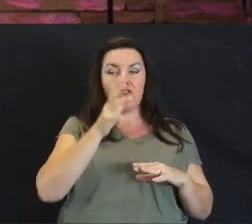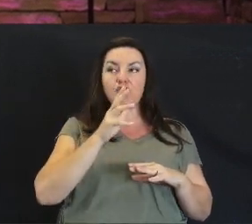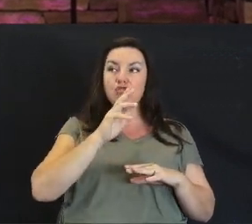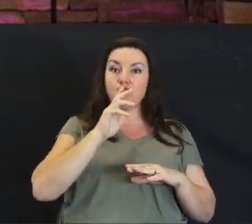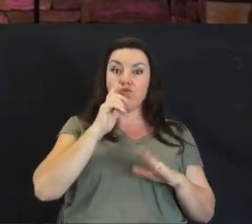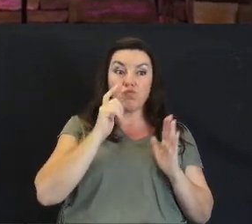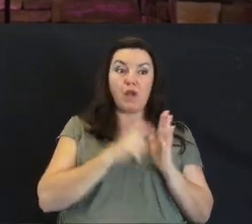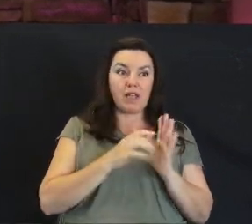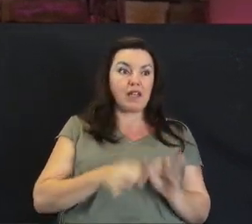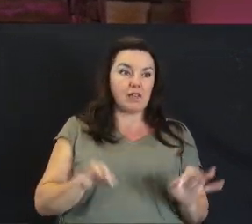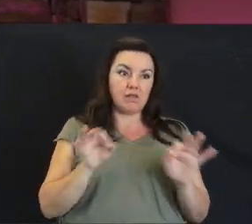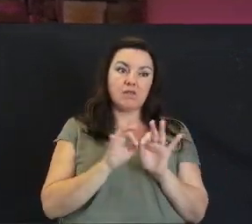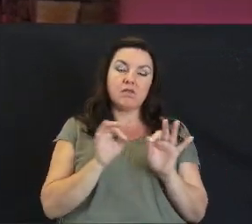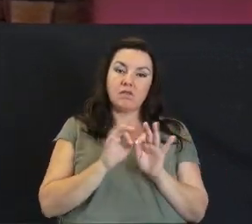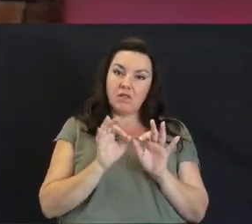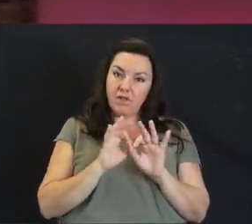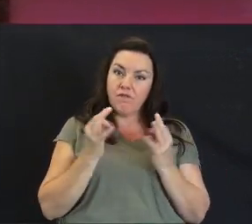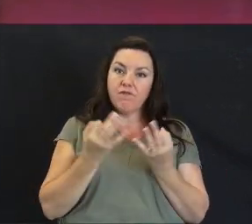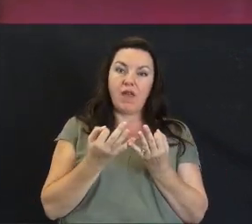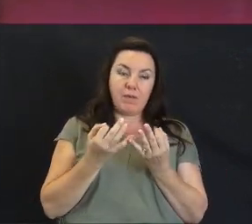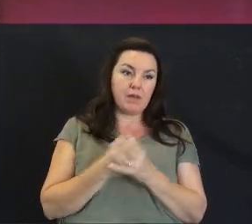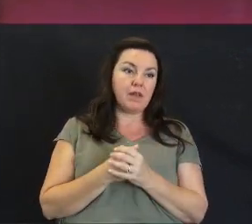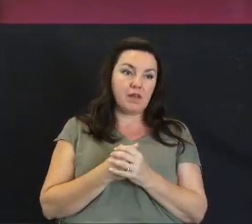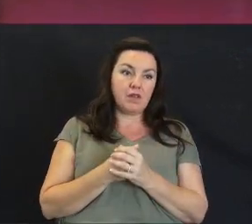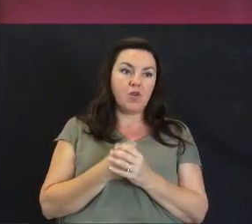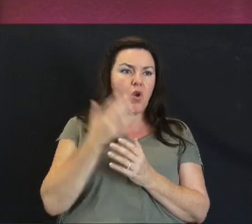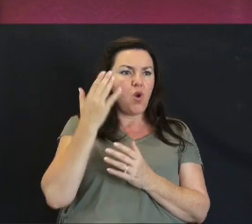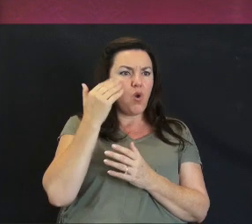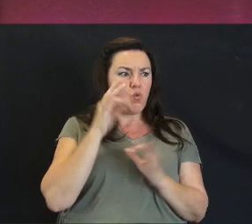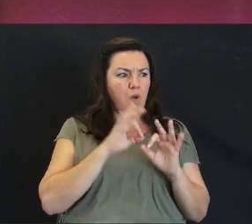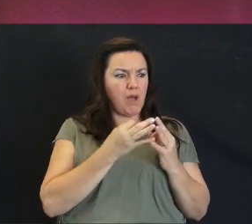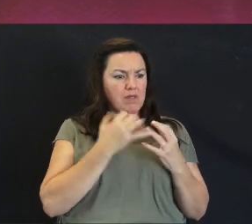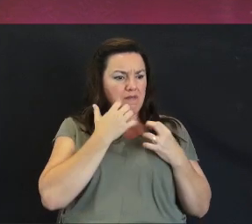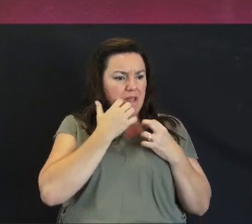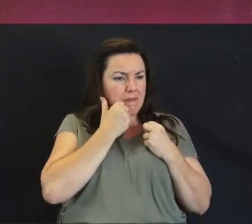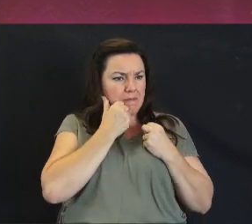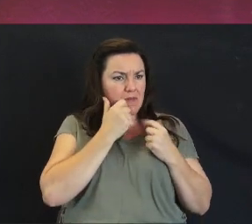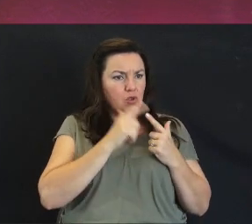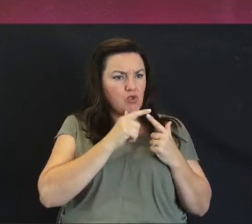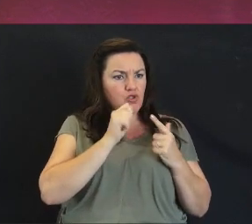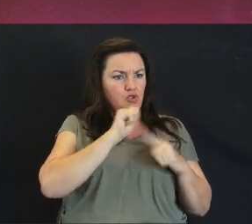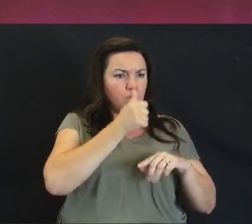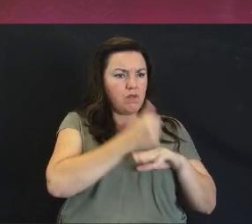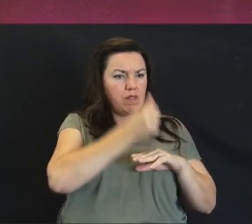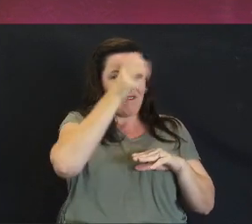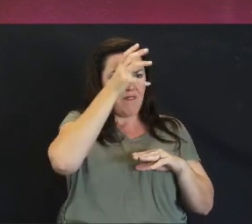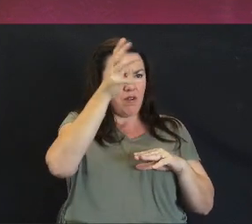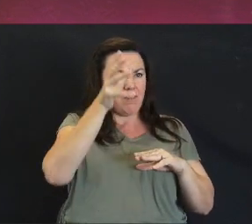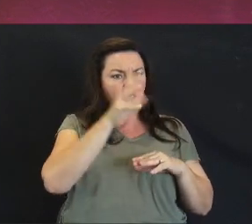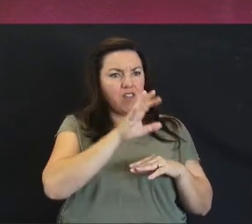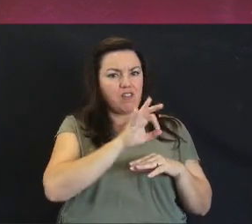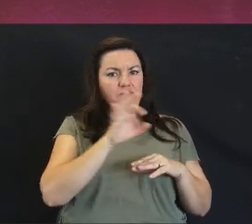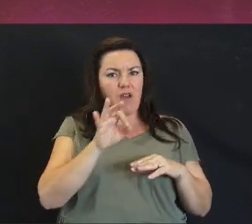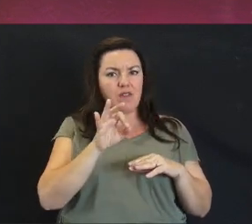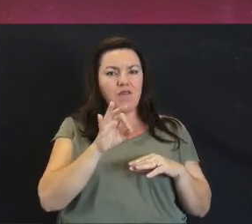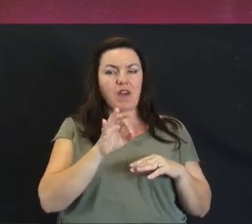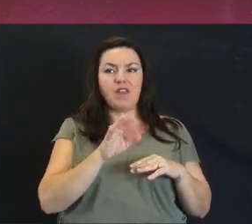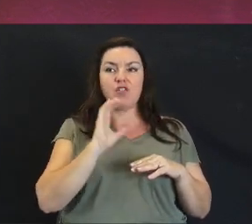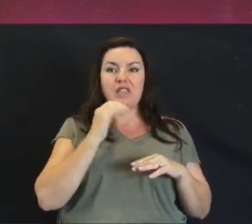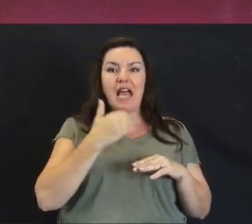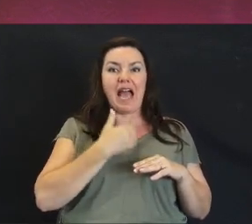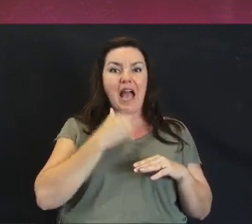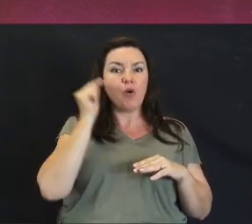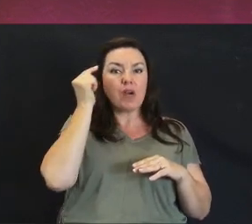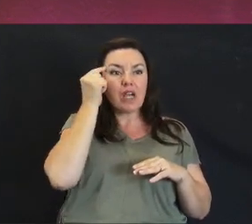the family And again This goes back to last week But I gotta say it again Why was the family So important to the founding fathers Here's why Our government